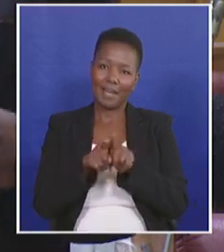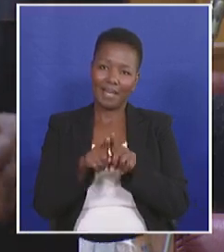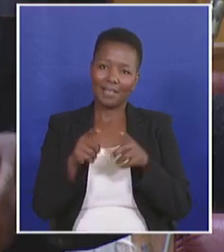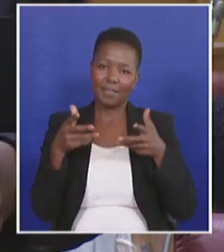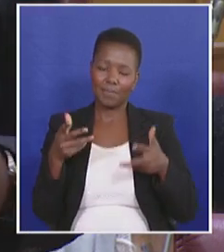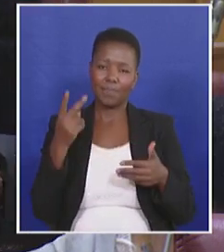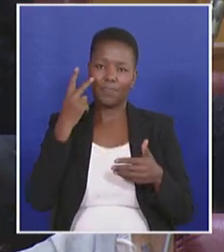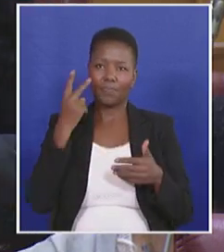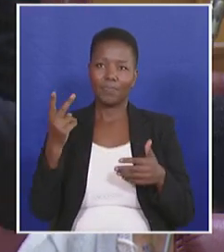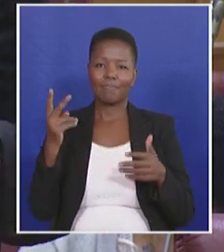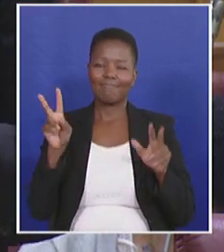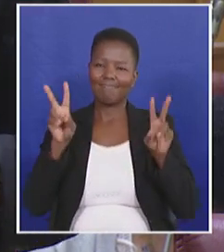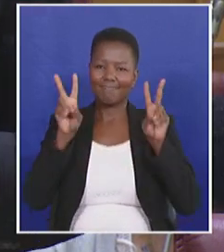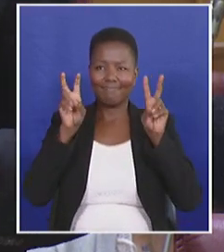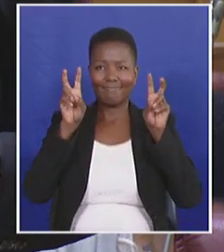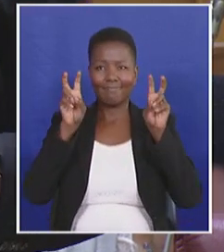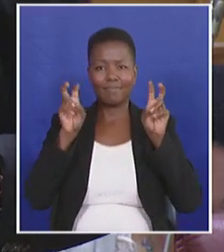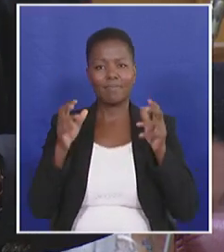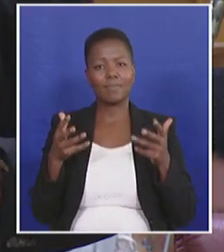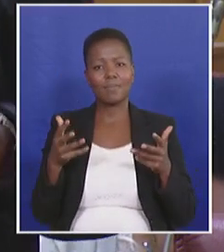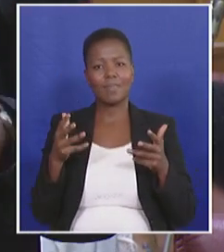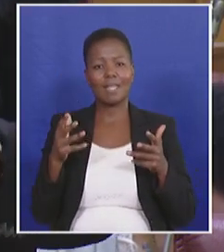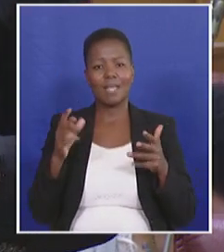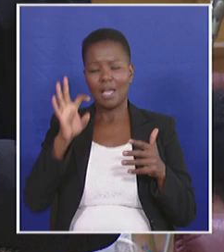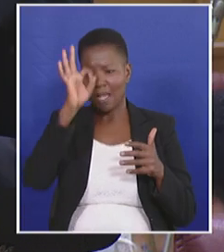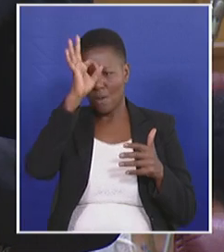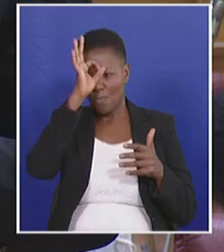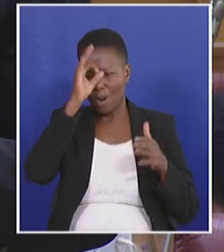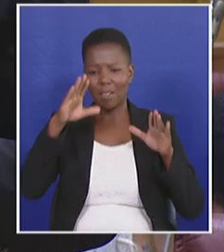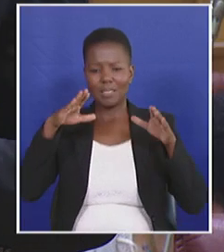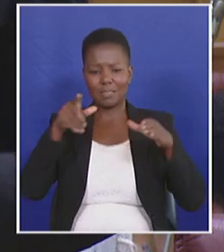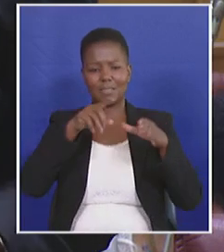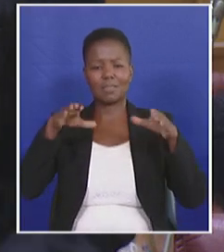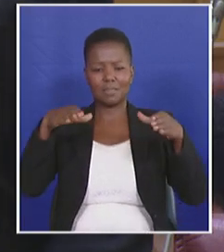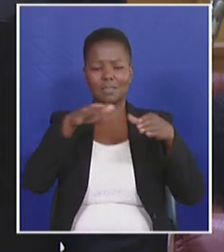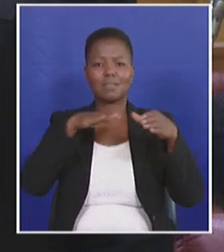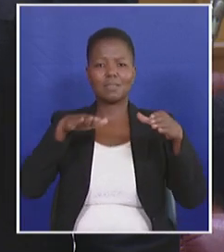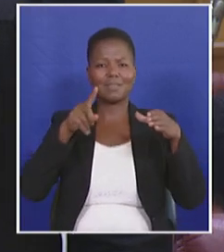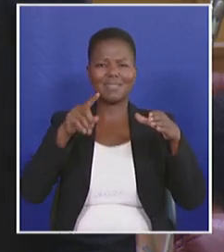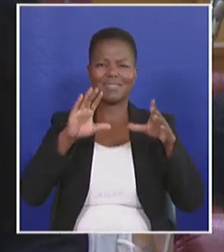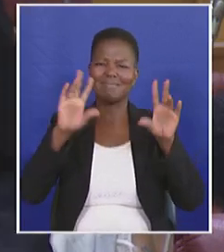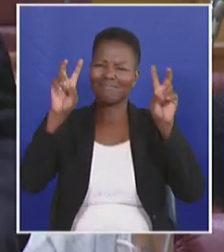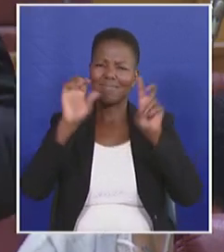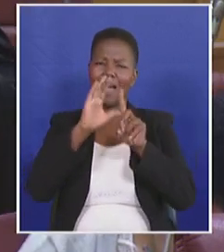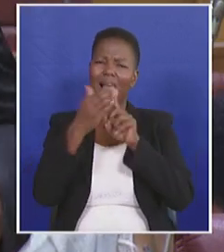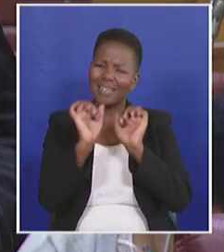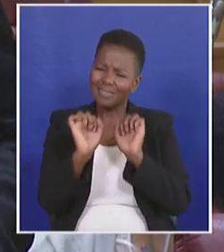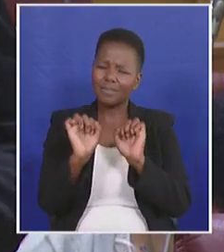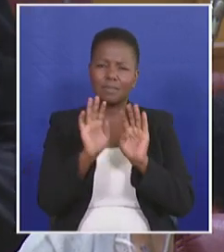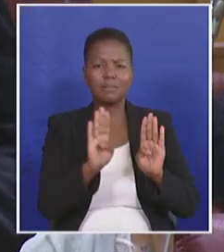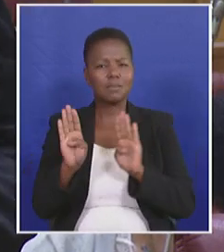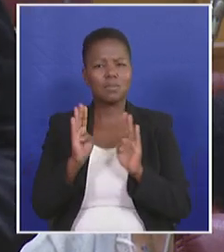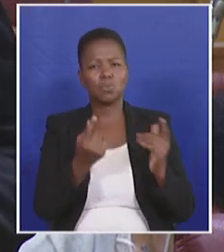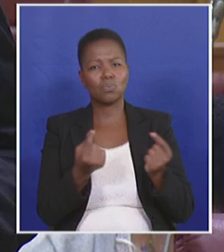cultural issues of the South African Police Service, for instance, when it comes to issues of policing. Now, if you do